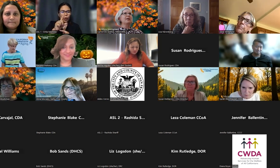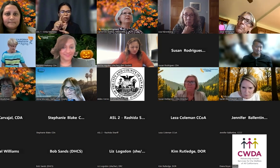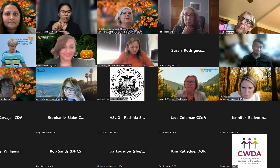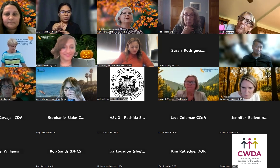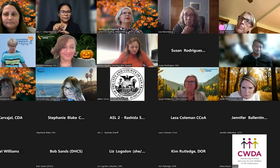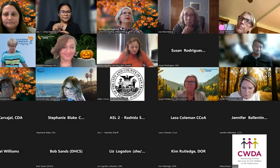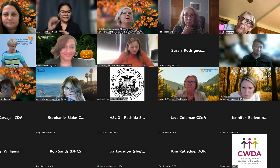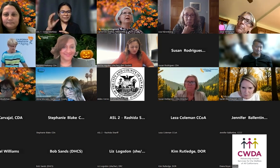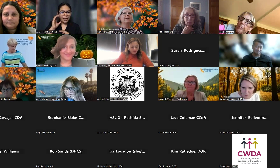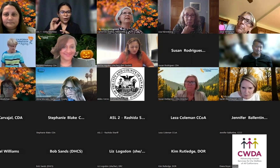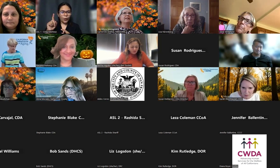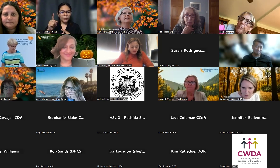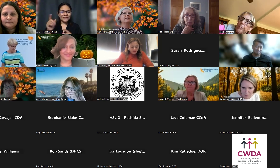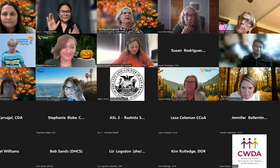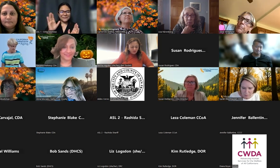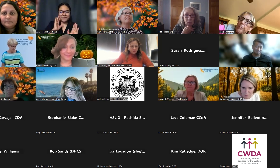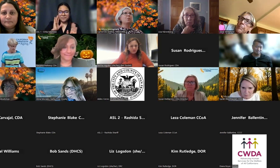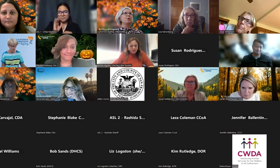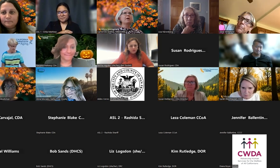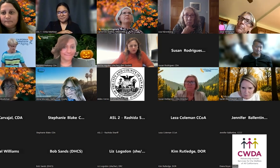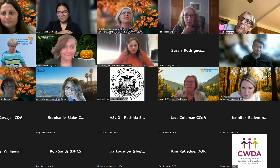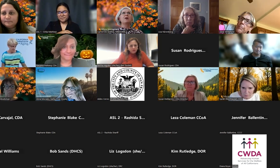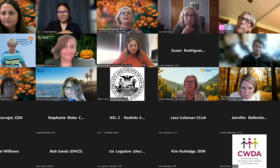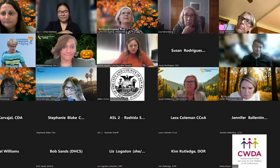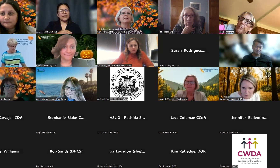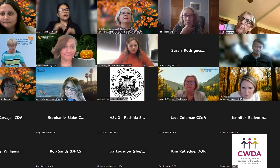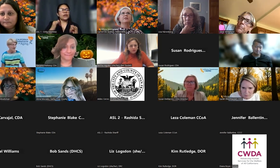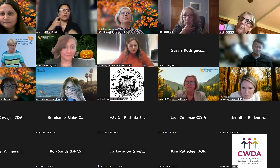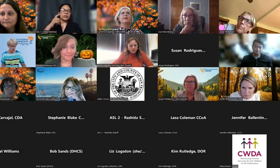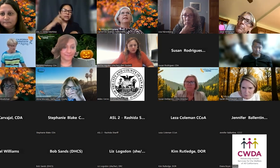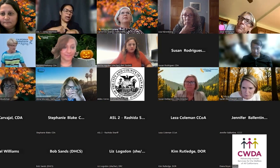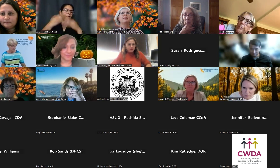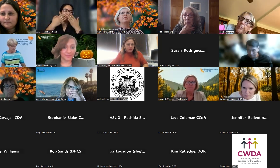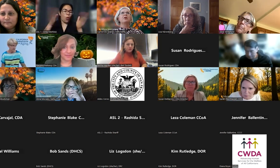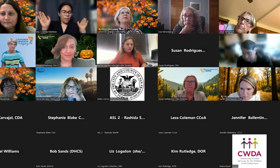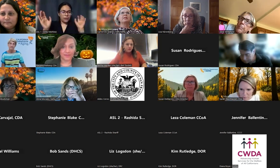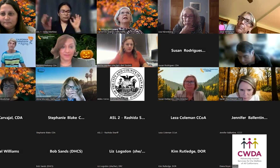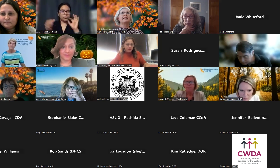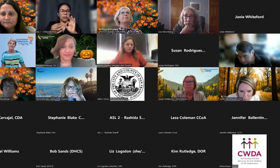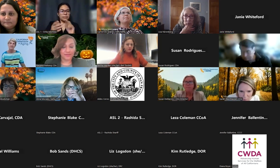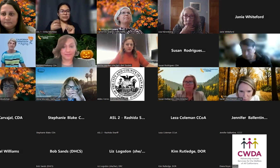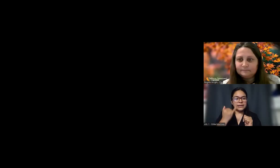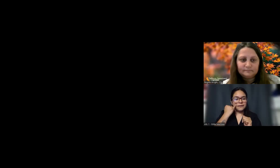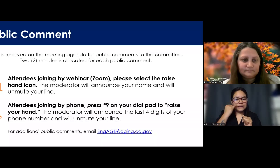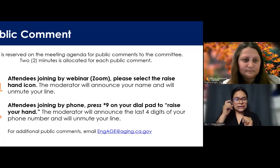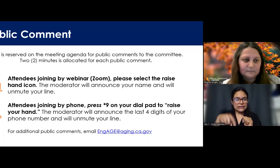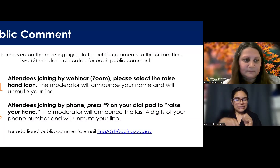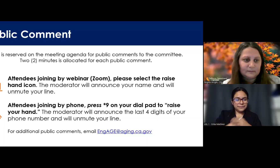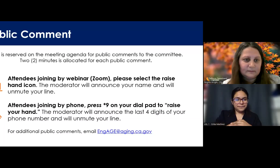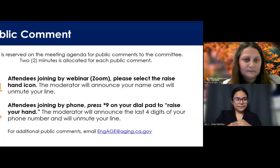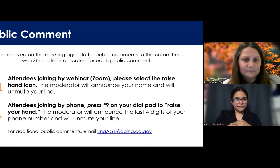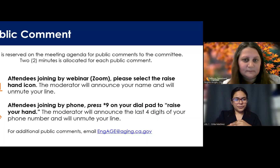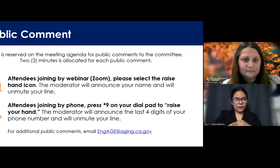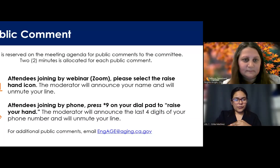Hi, everyone. This is the time for public comment. So if we can get the public comment slide up.